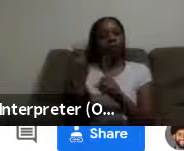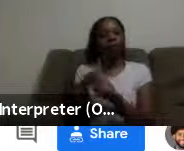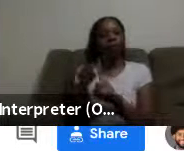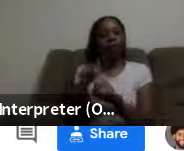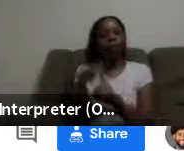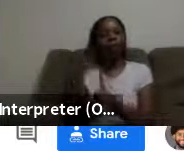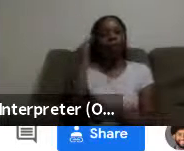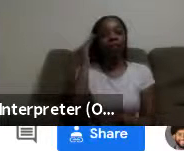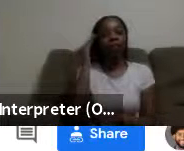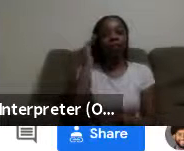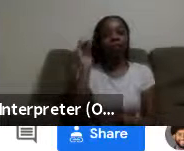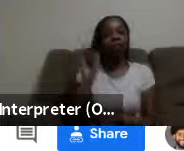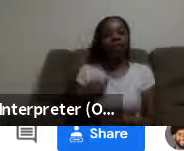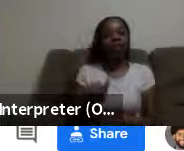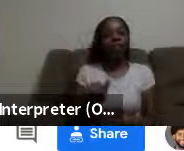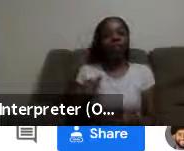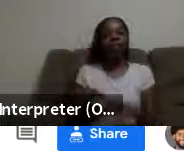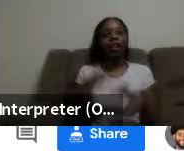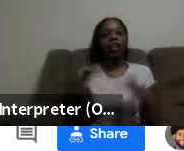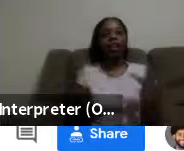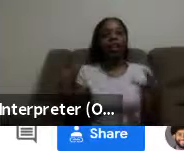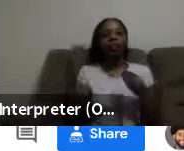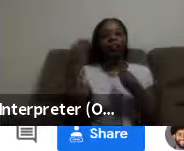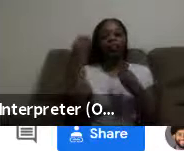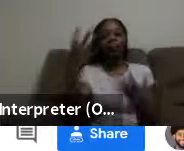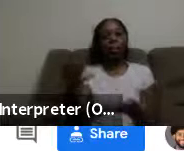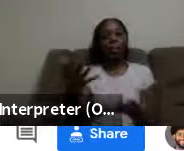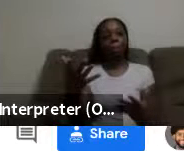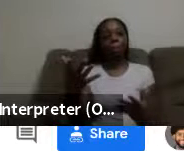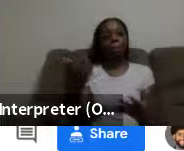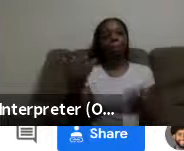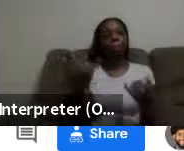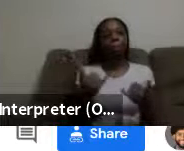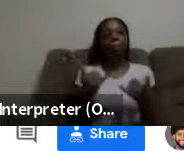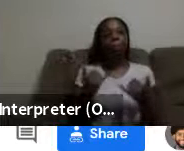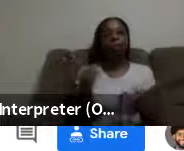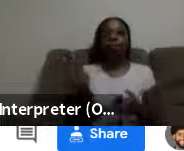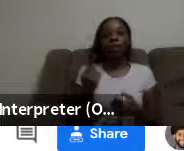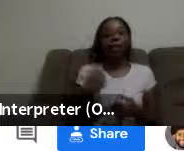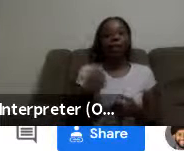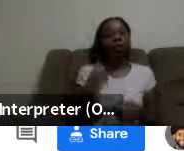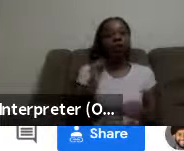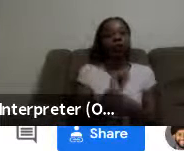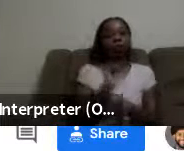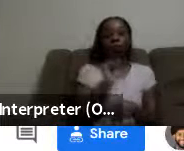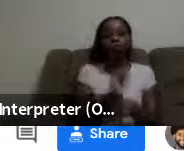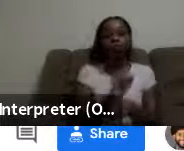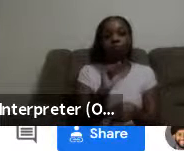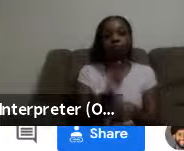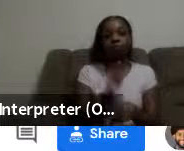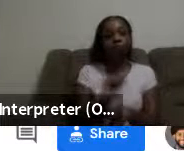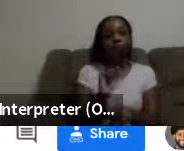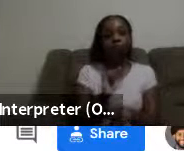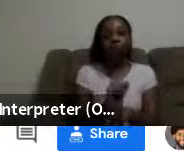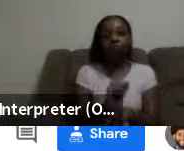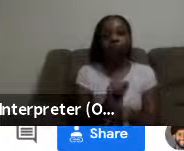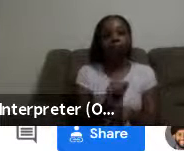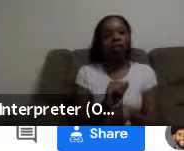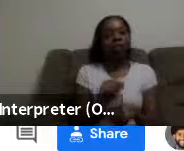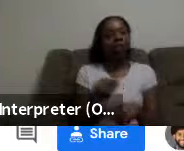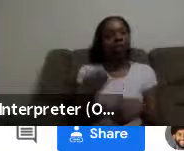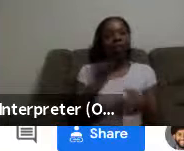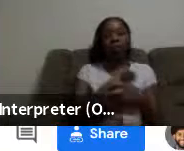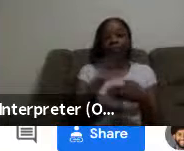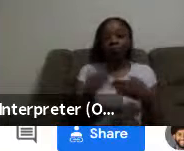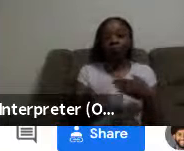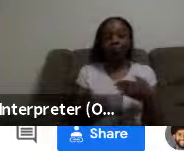is a lot of a lot of information. This is something that I've been working on for about the semester. So I